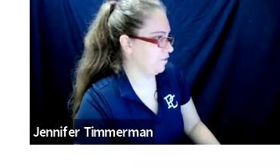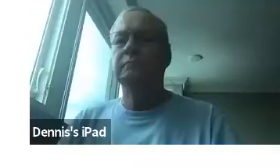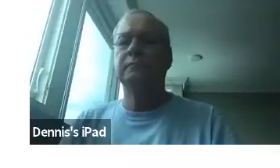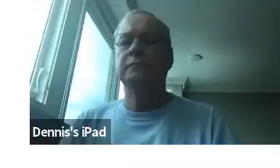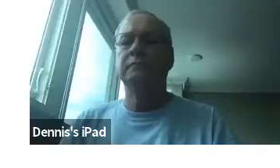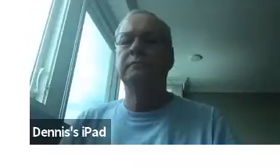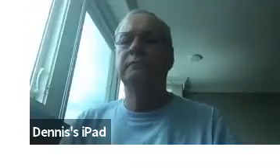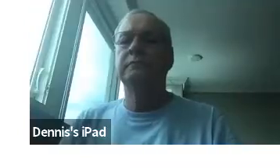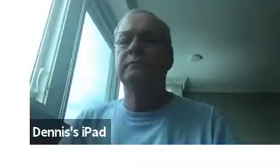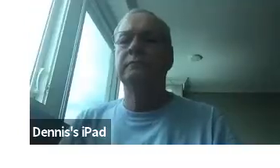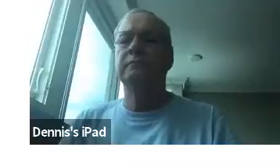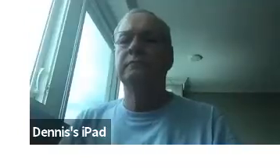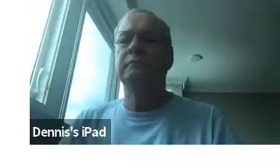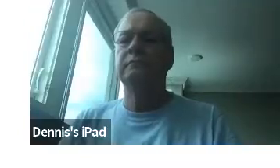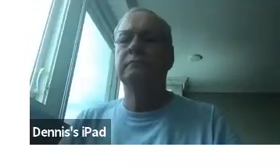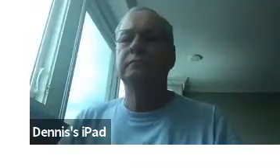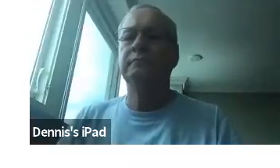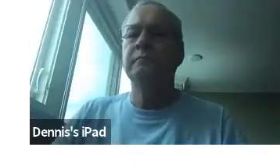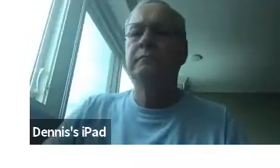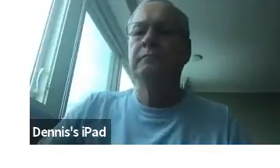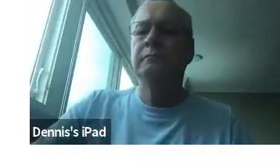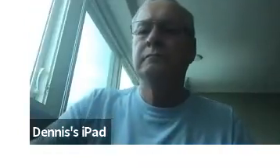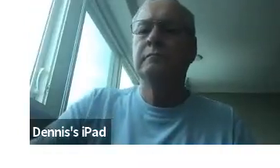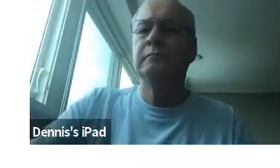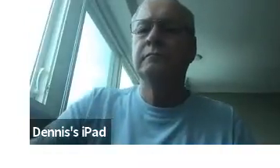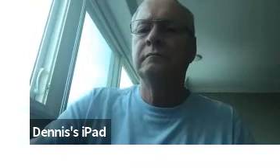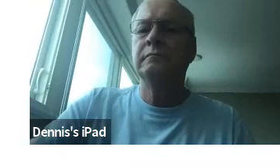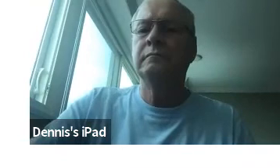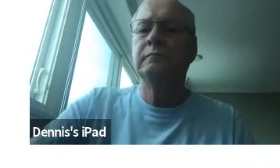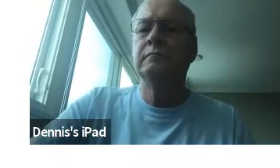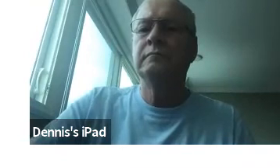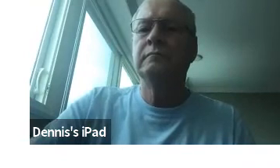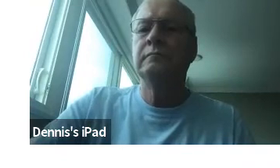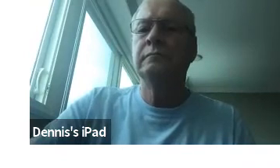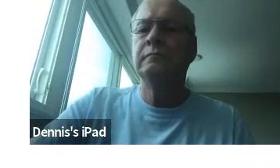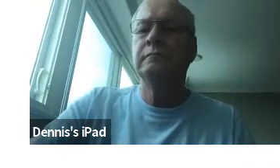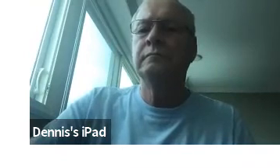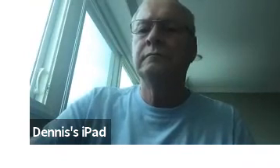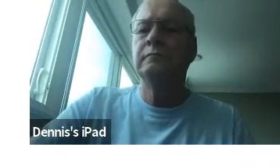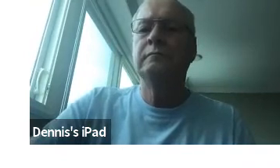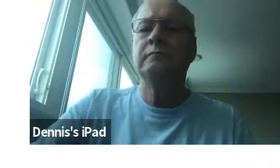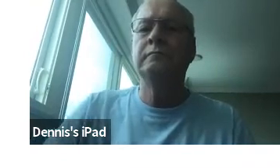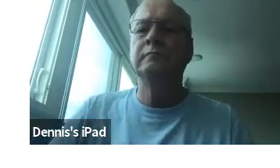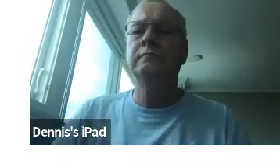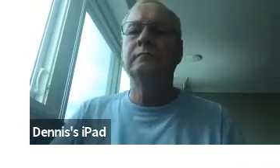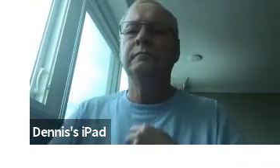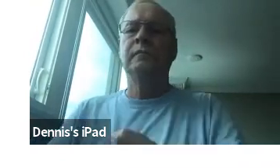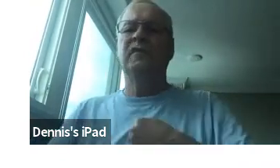let's try just Dennis. Okay, can you guys see Dennis now? yes. All right, Dennis, we'll let you take it away. Do you have